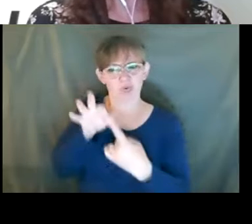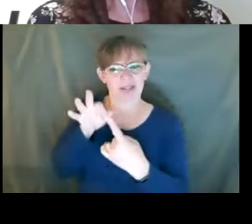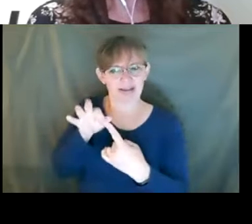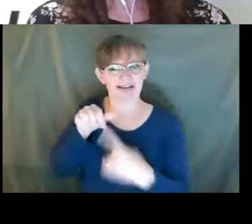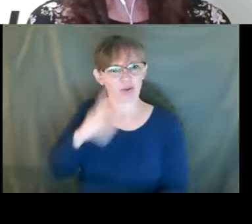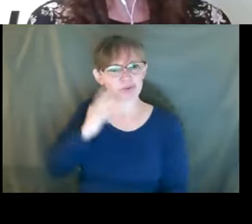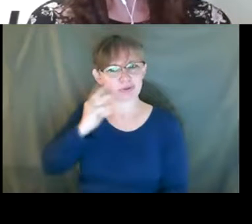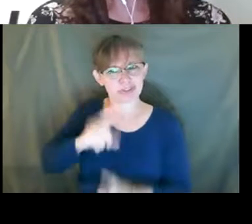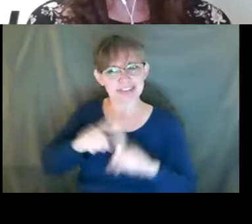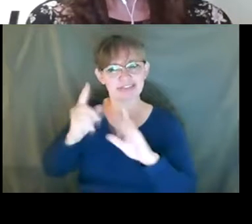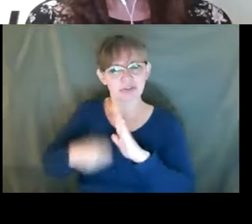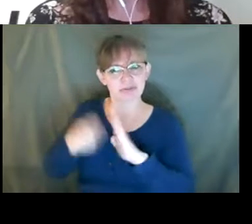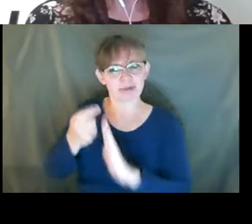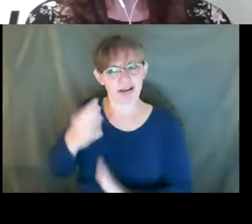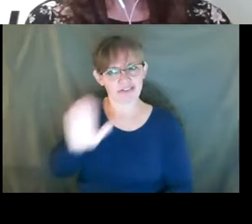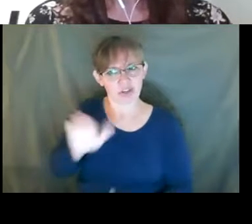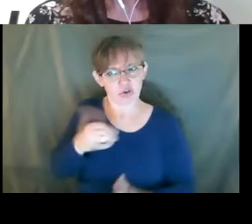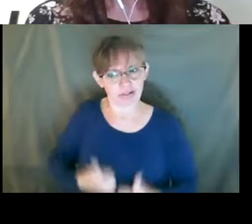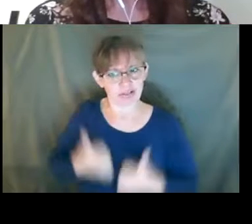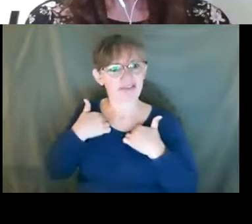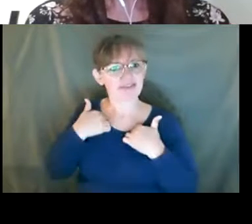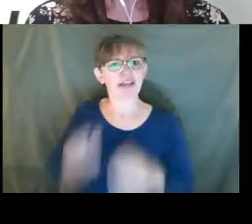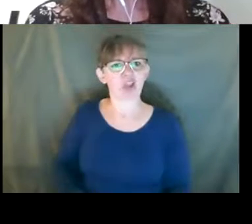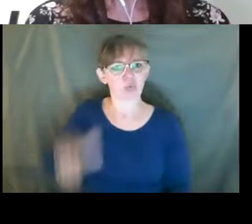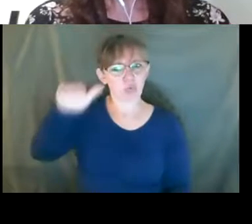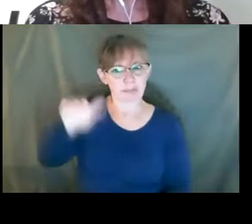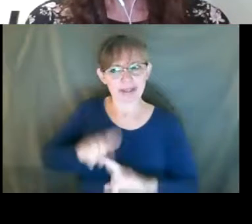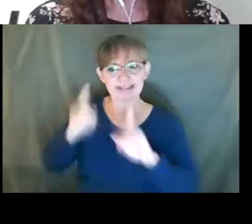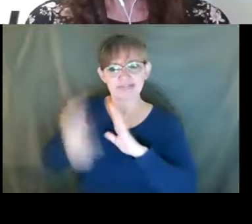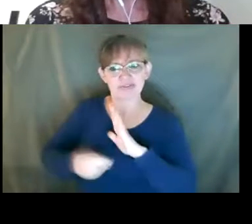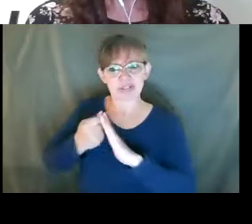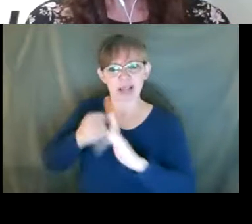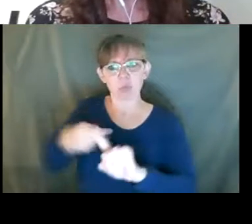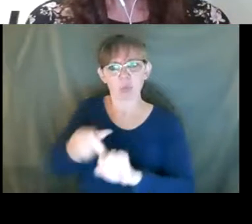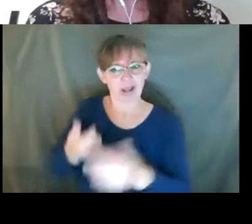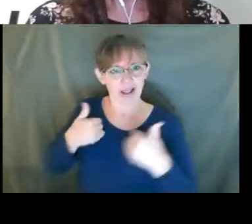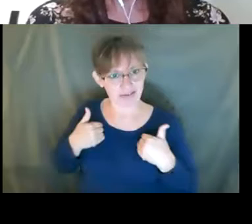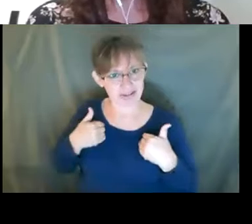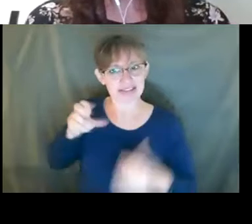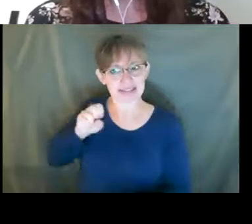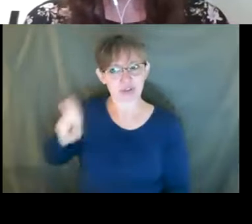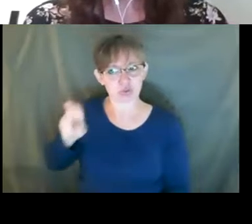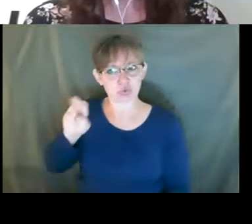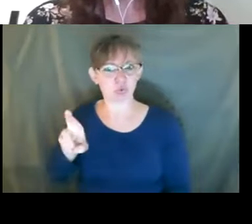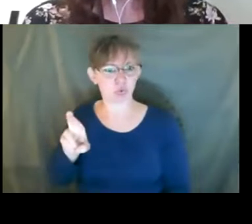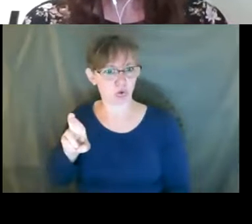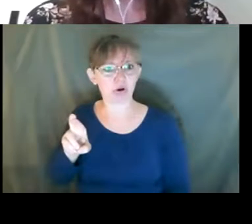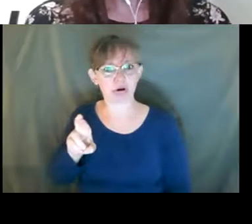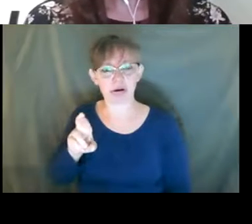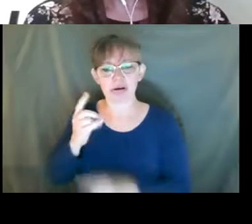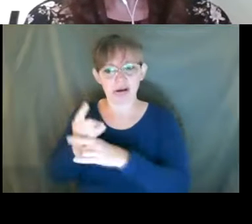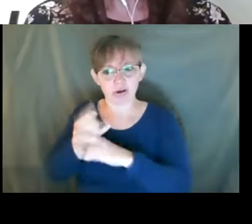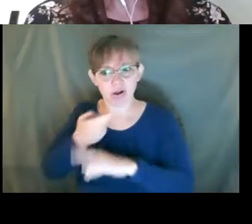life and grew up in a time where having an addiction or mental health issue carried a great deal of stigma. We still have a lot of